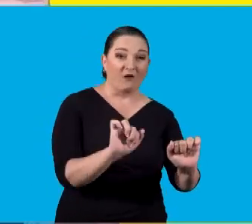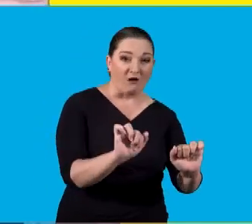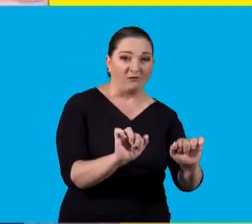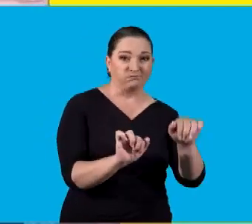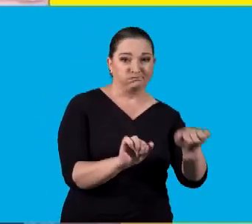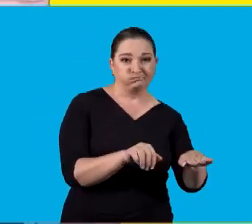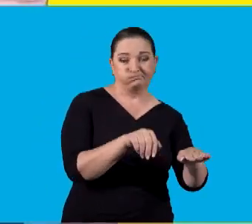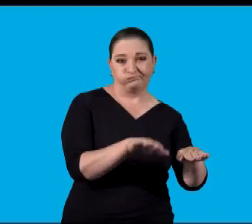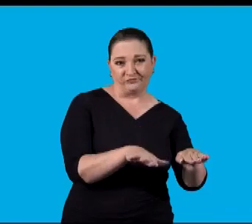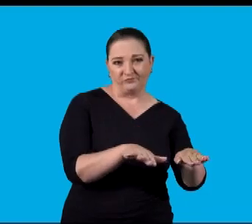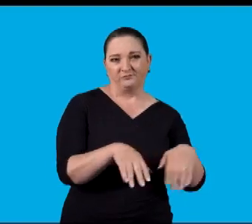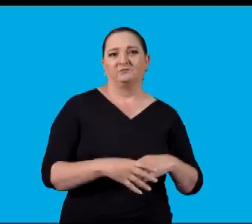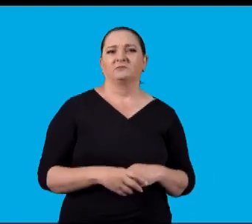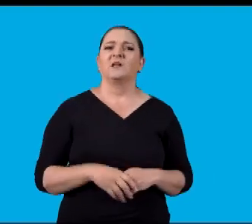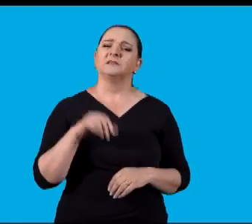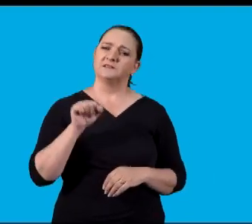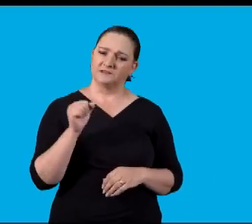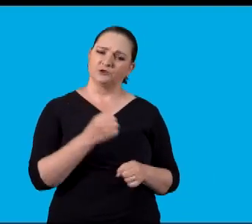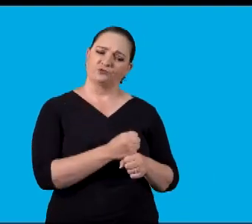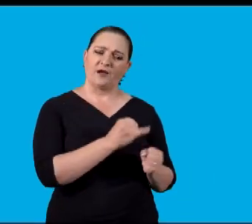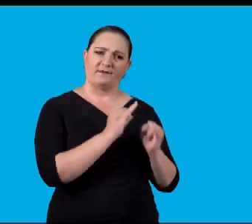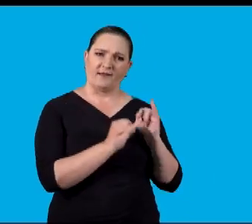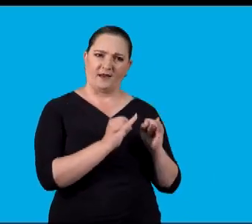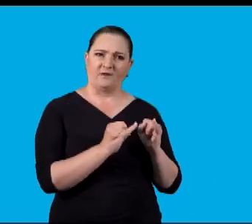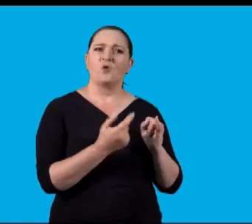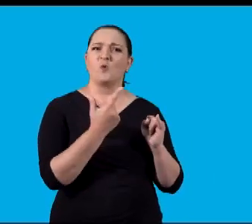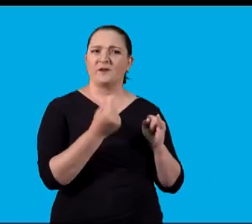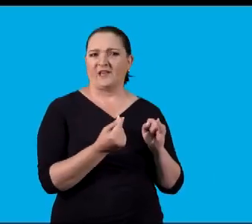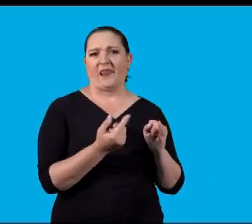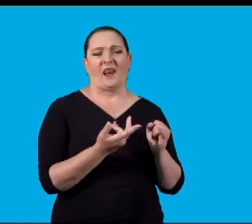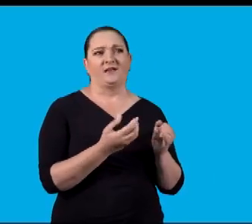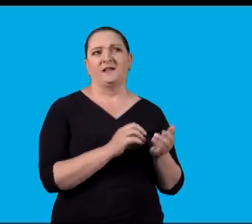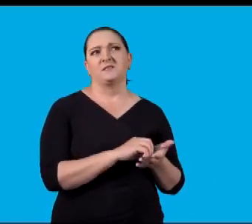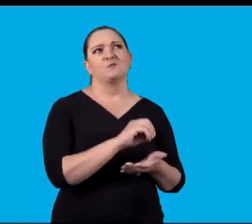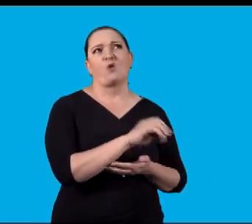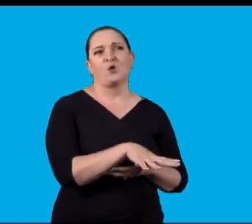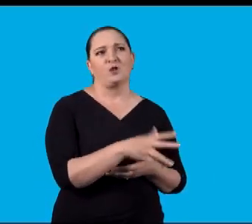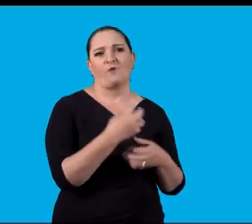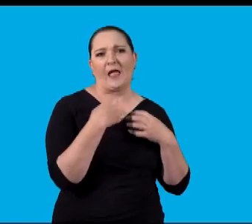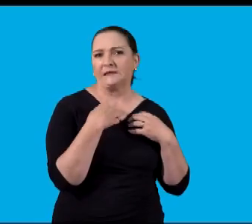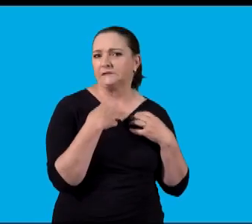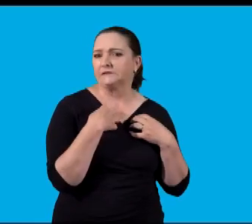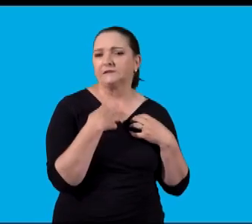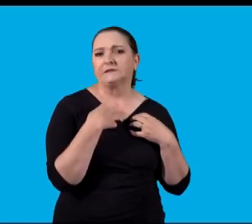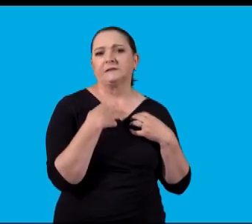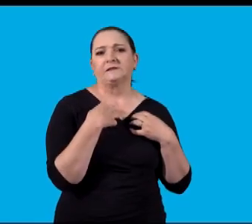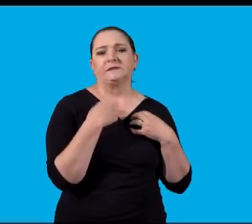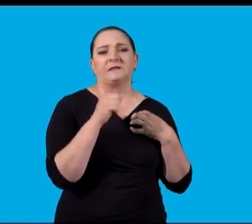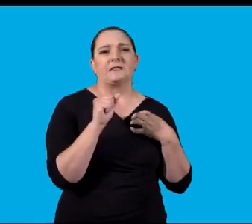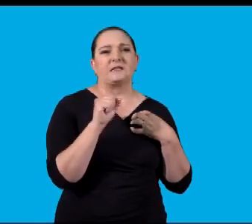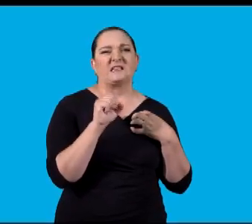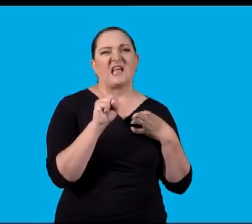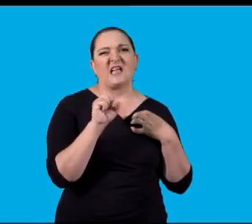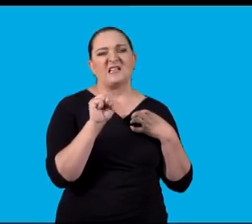grade 11, we also did the disposal of assets, such as when we have equipment and then